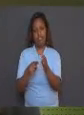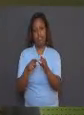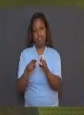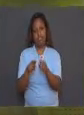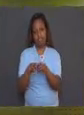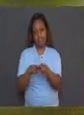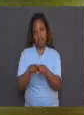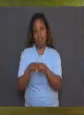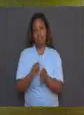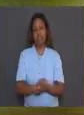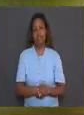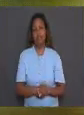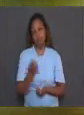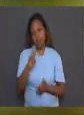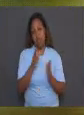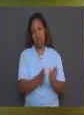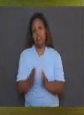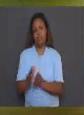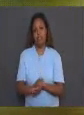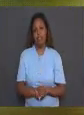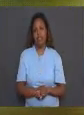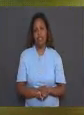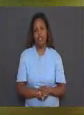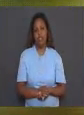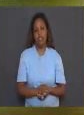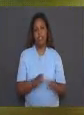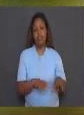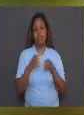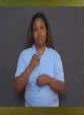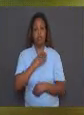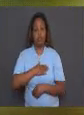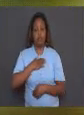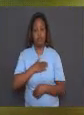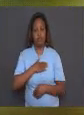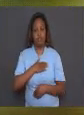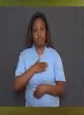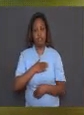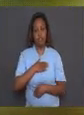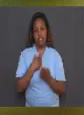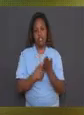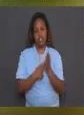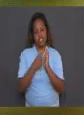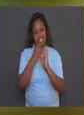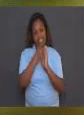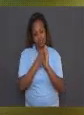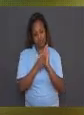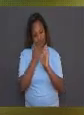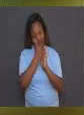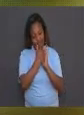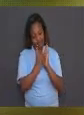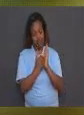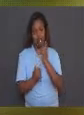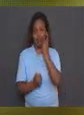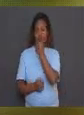arrangement. Students, please look at the list on the